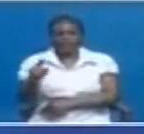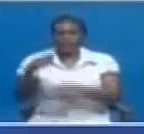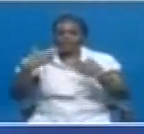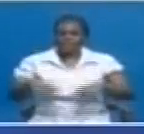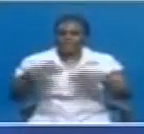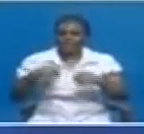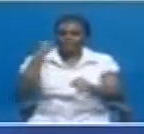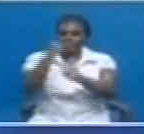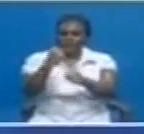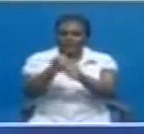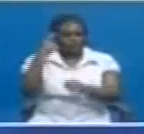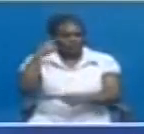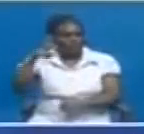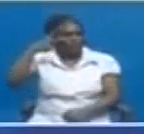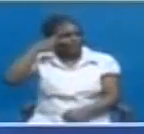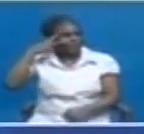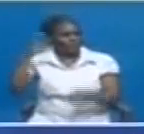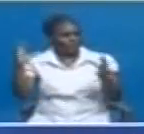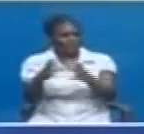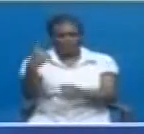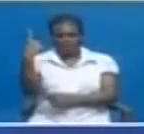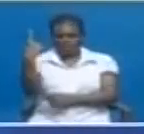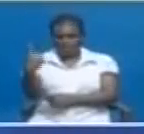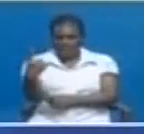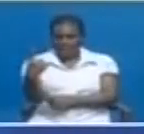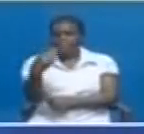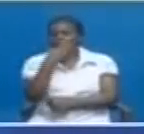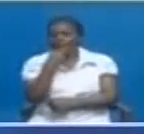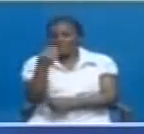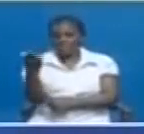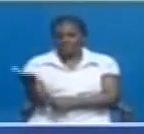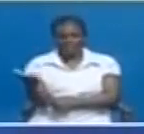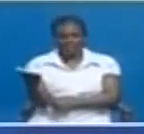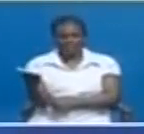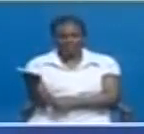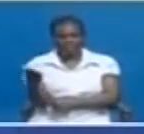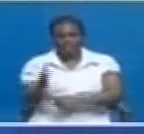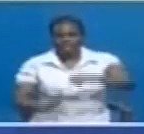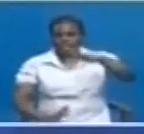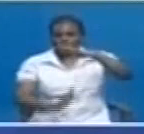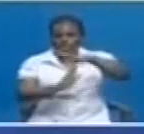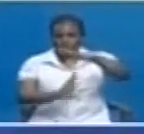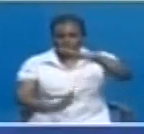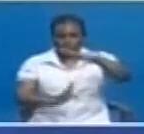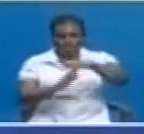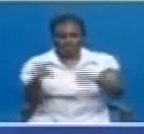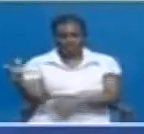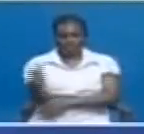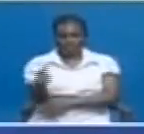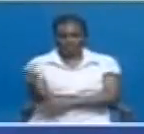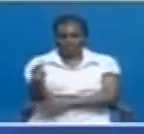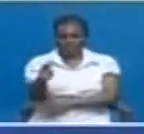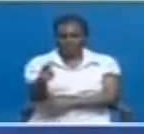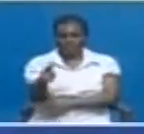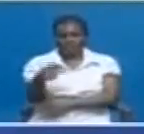those working for the Al-Shabaab. We have one Ahmed Iman, who is the head of video and propaganda